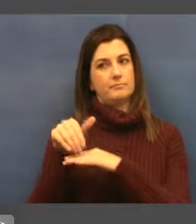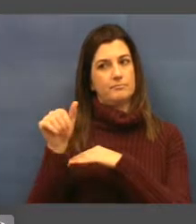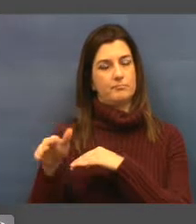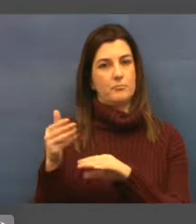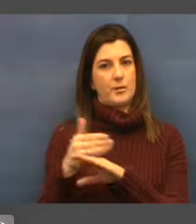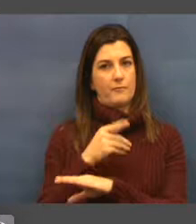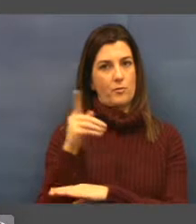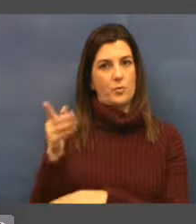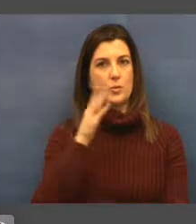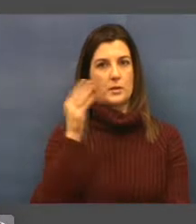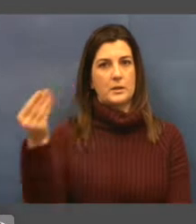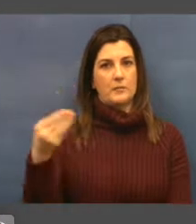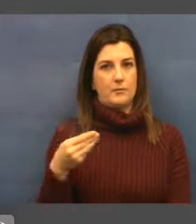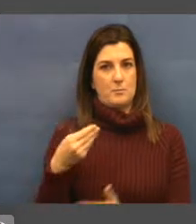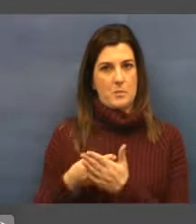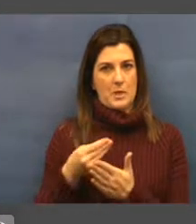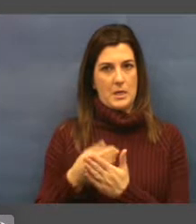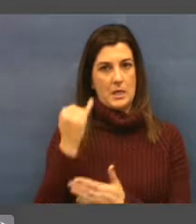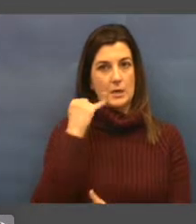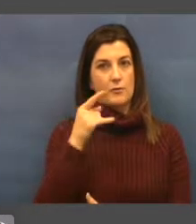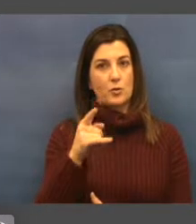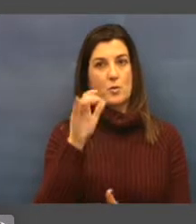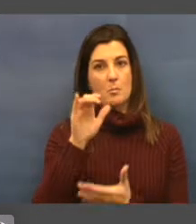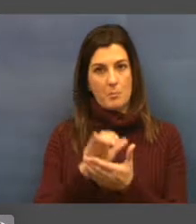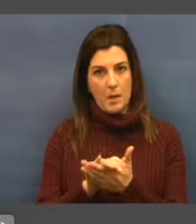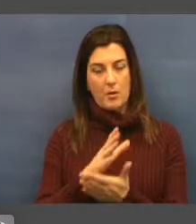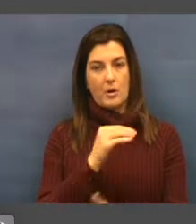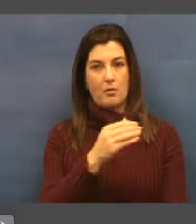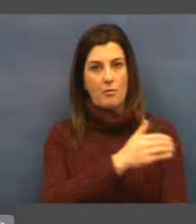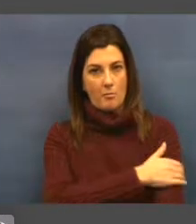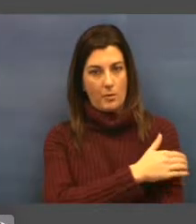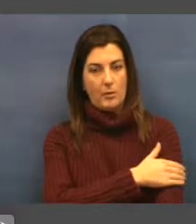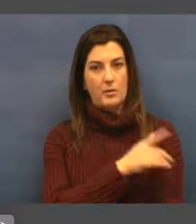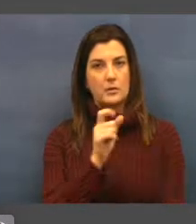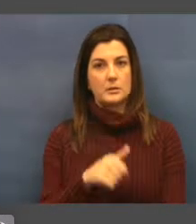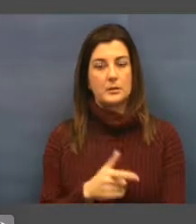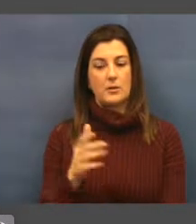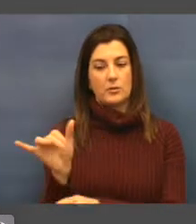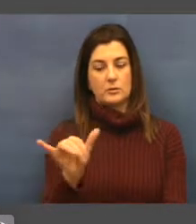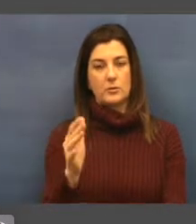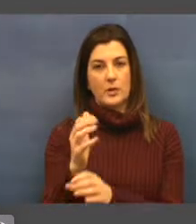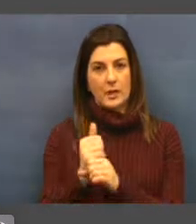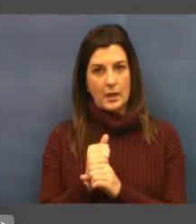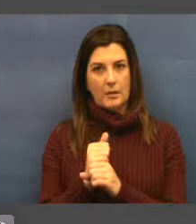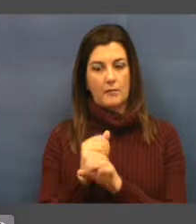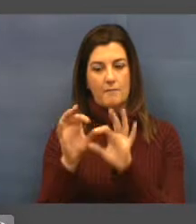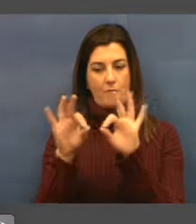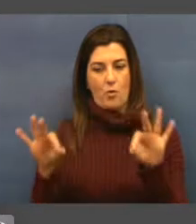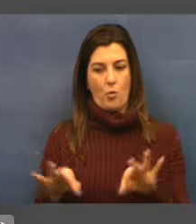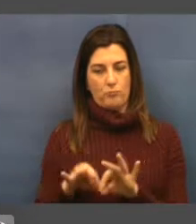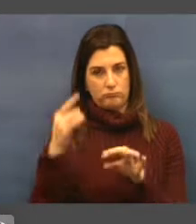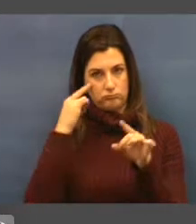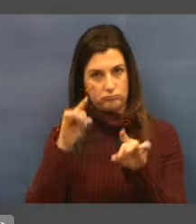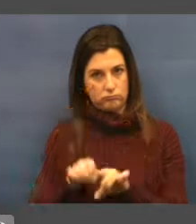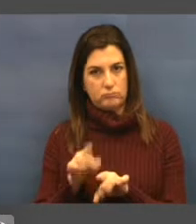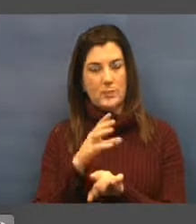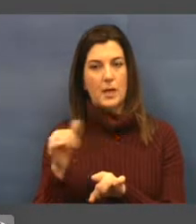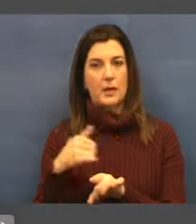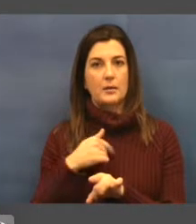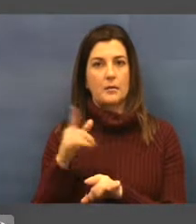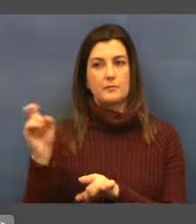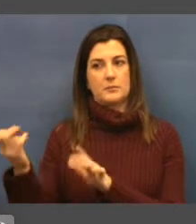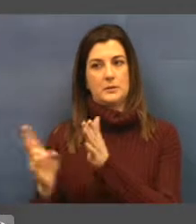If you're married or common law, you'll also receive a declaration and consent form, which needs to be signed by your partner and returned in the